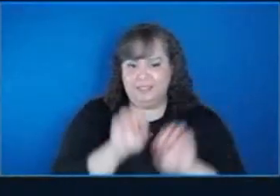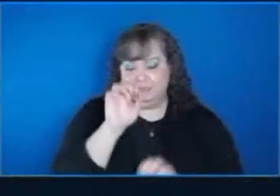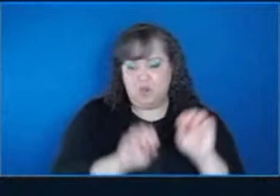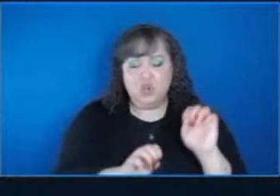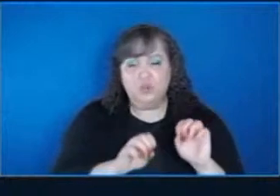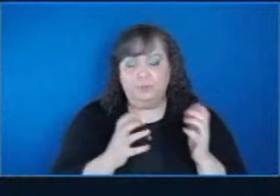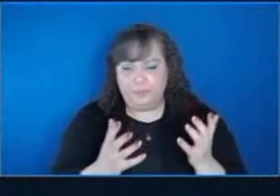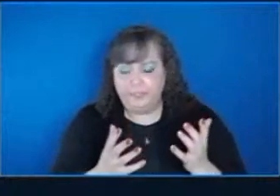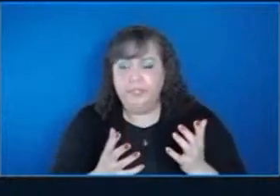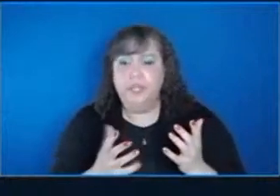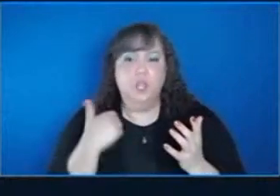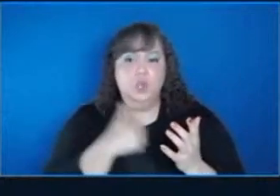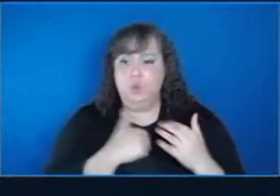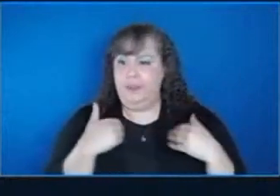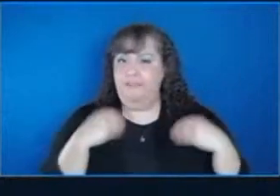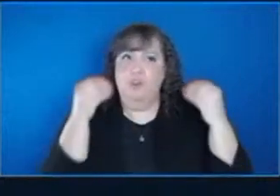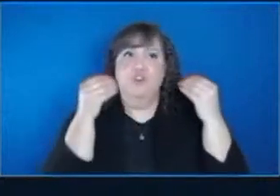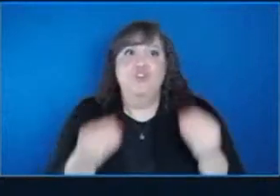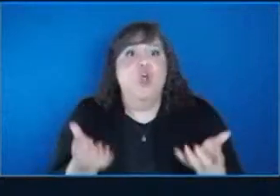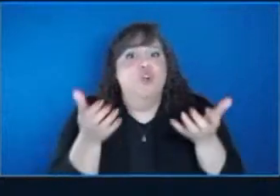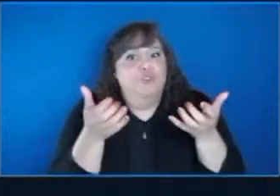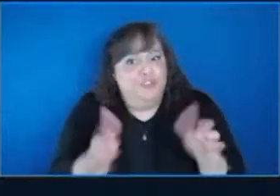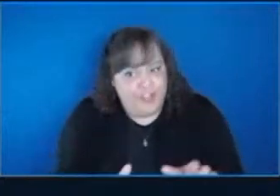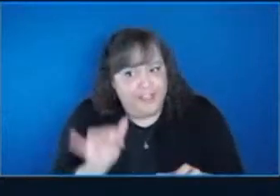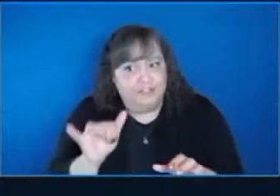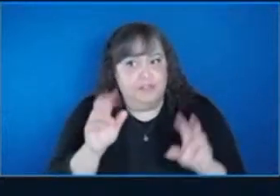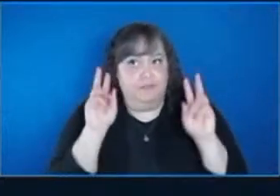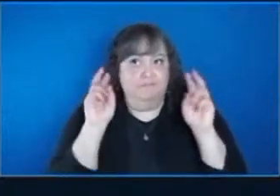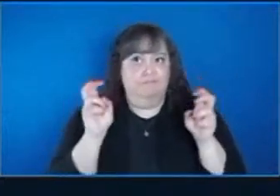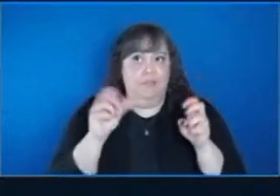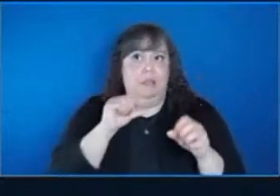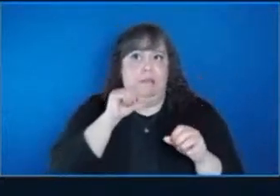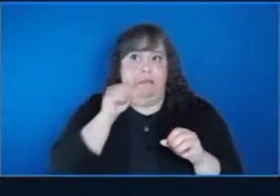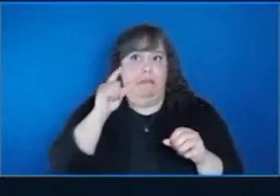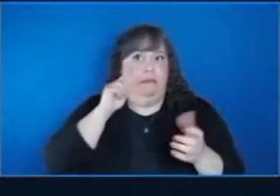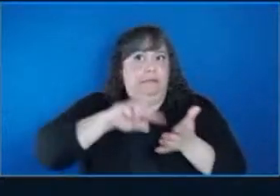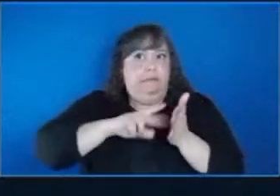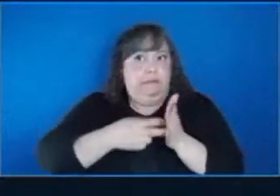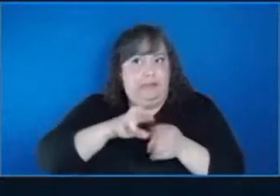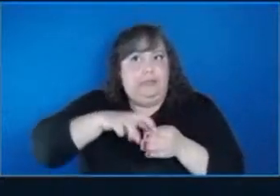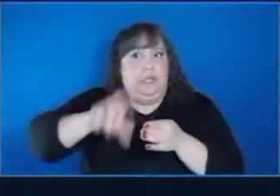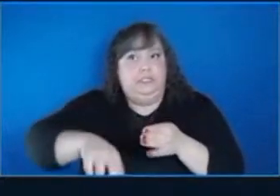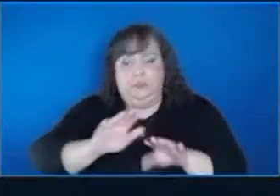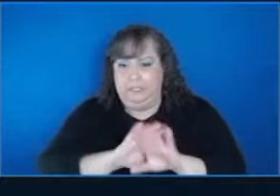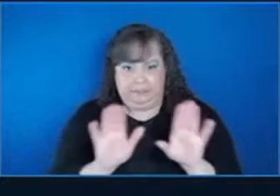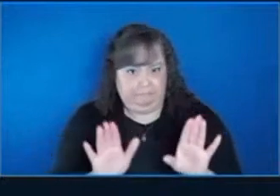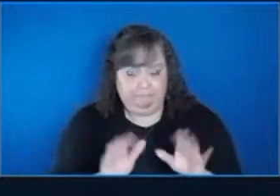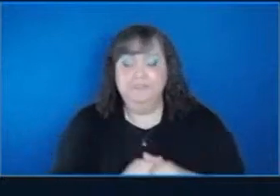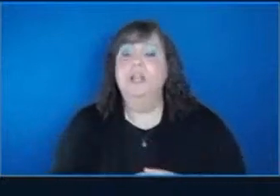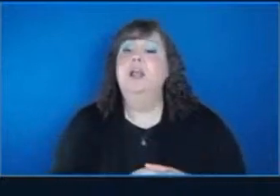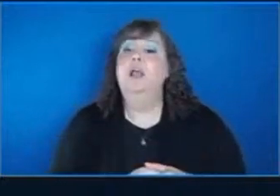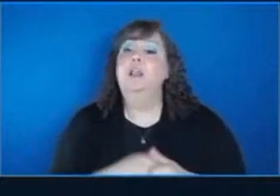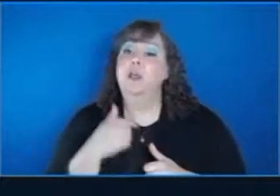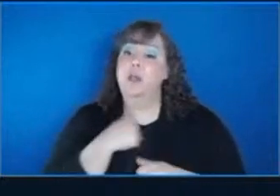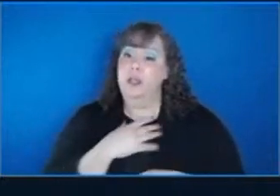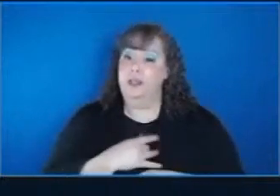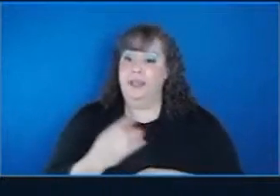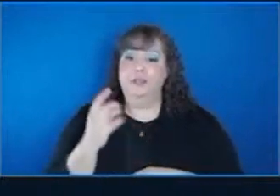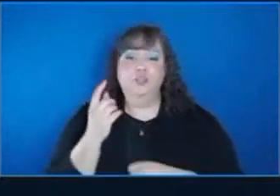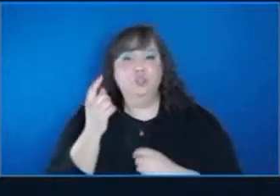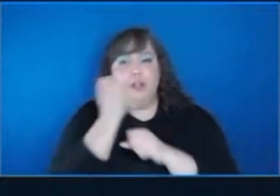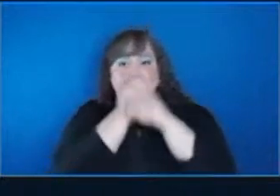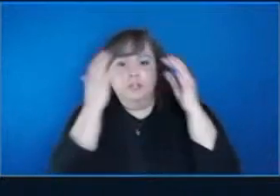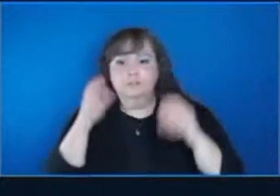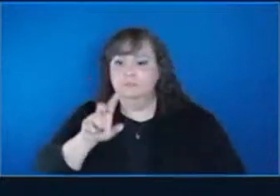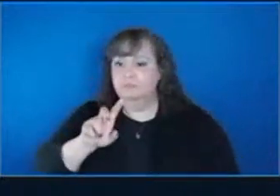no chance of that unintended consequence. And the way I like to think about this is the little moon here, Dimorphos, if